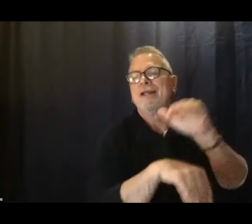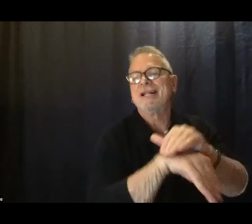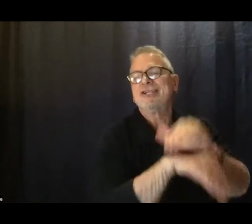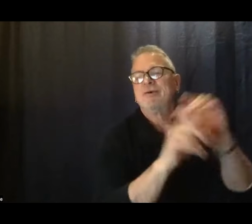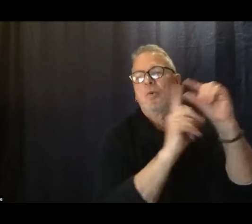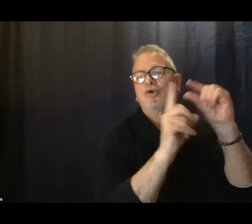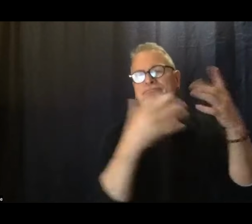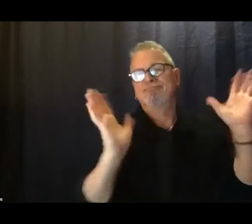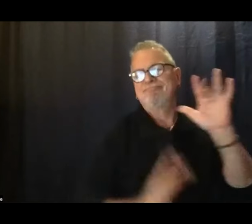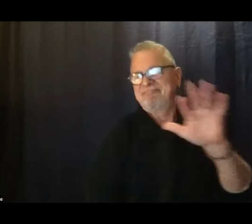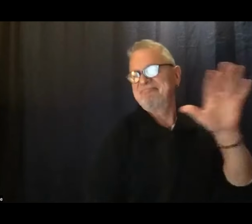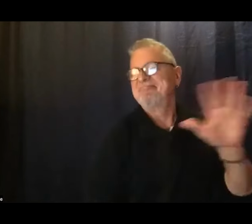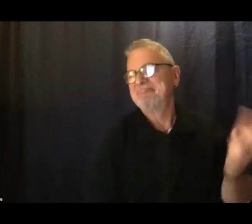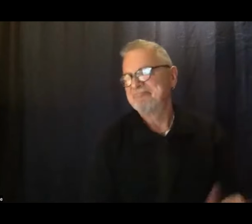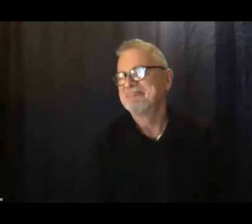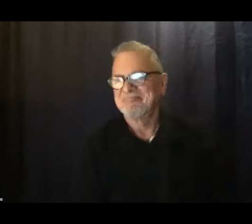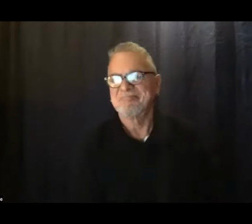fingerspelling was not always utilized